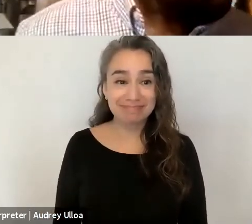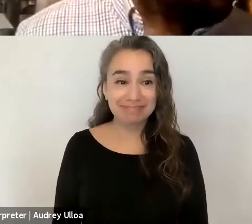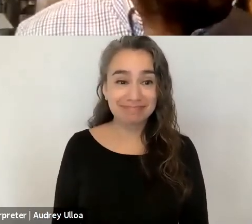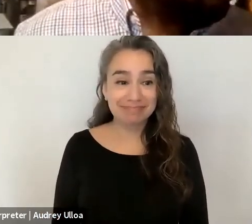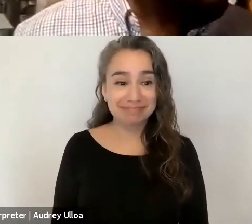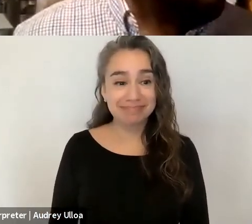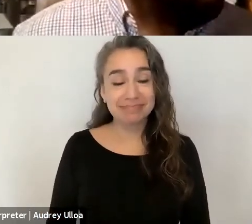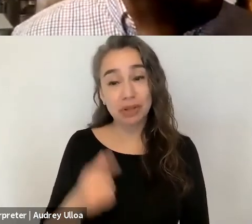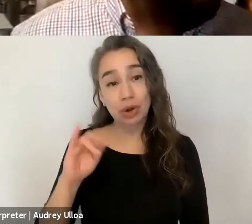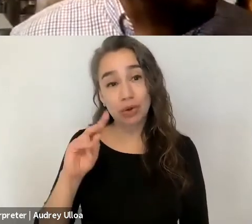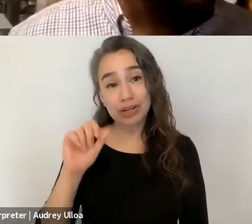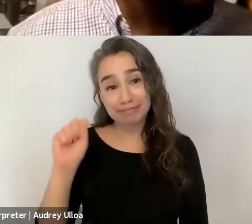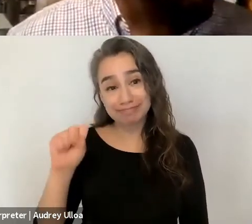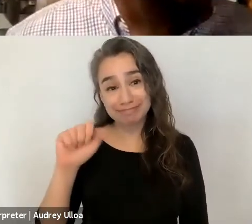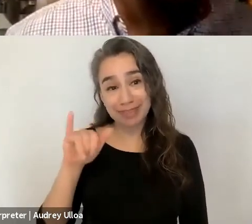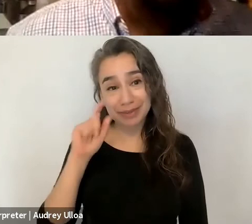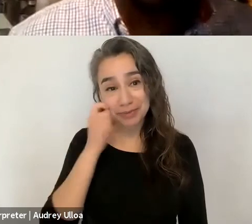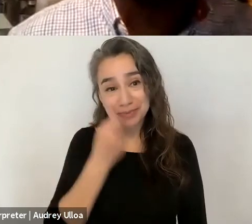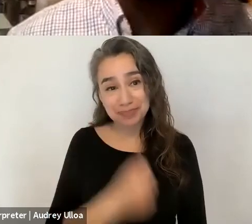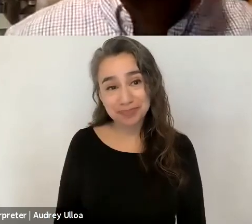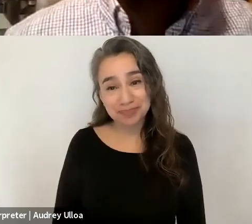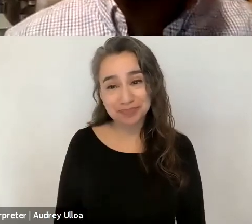cool. Yeah, so